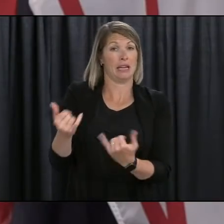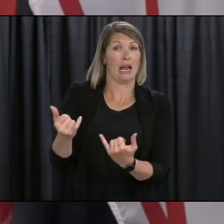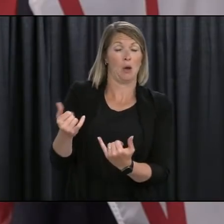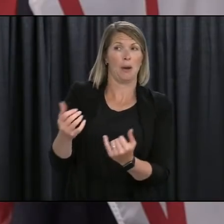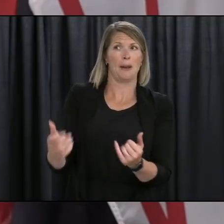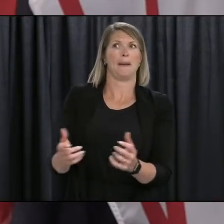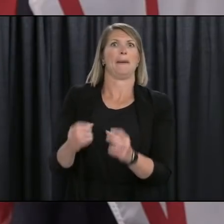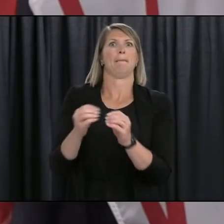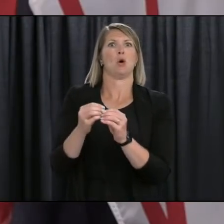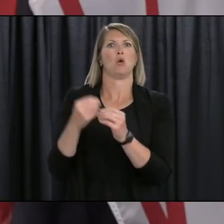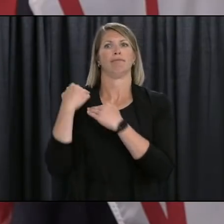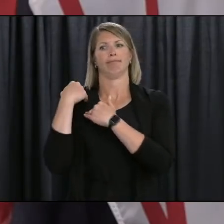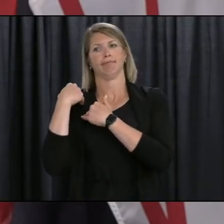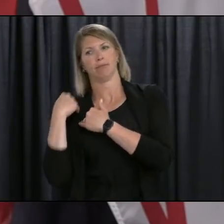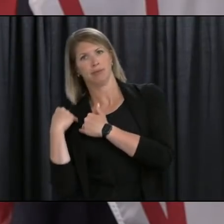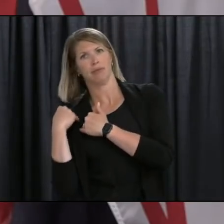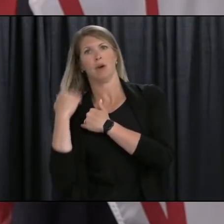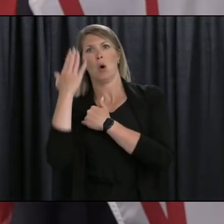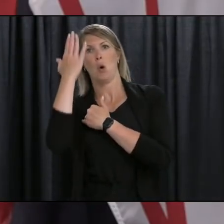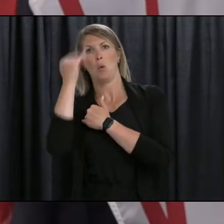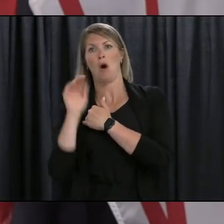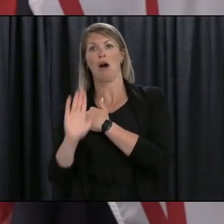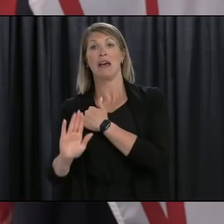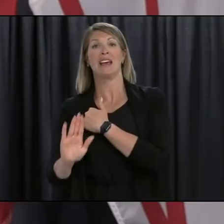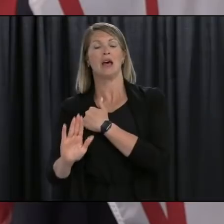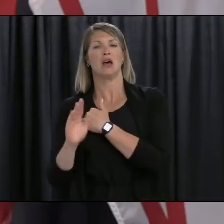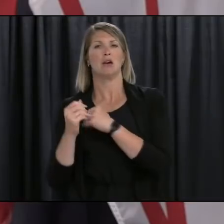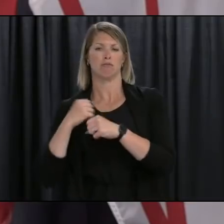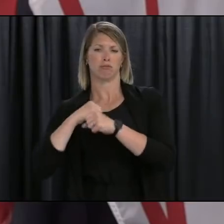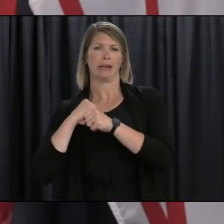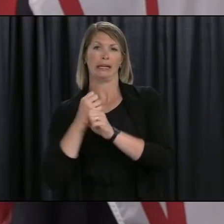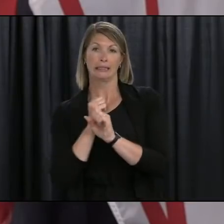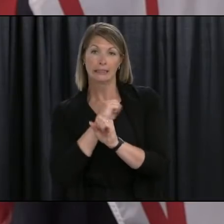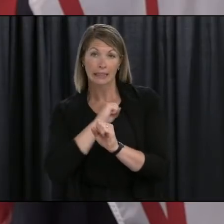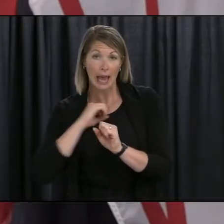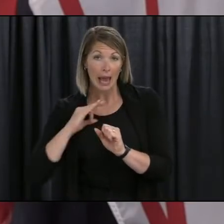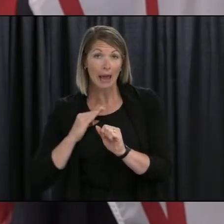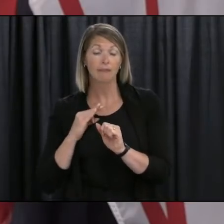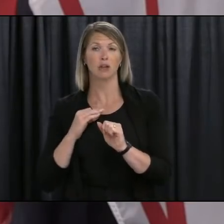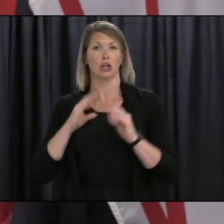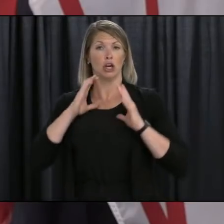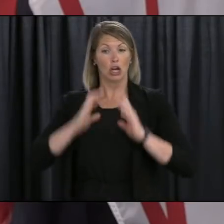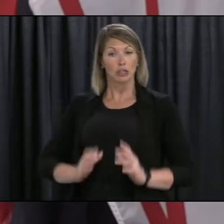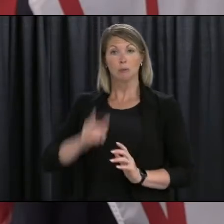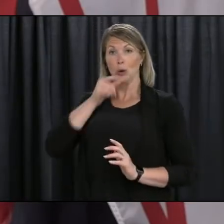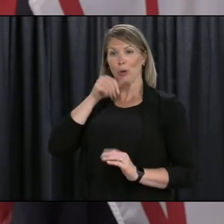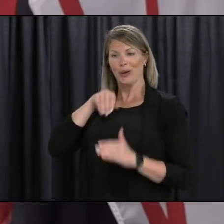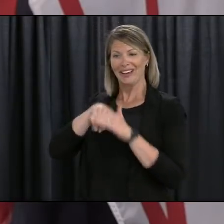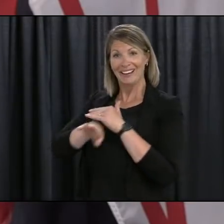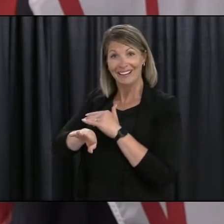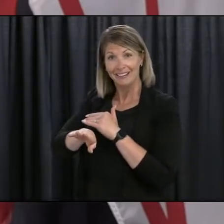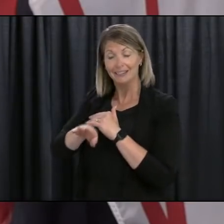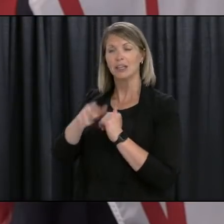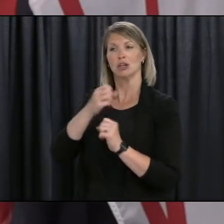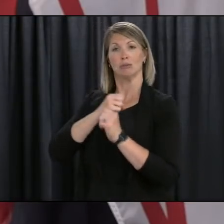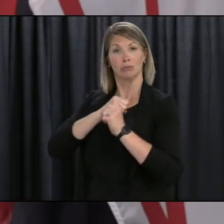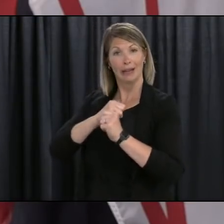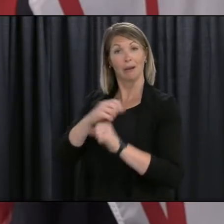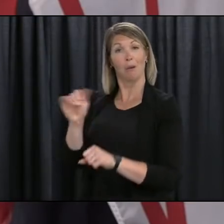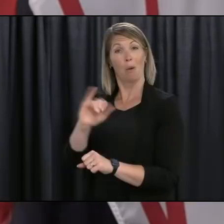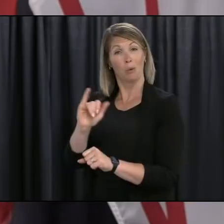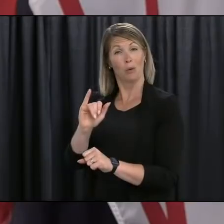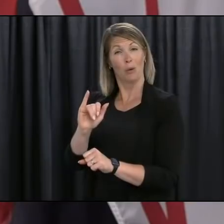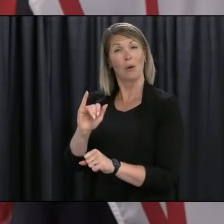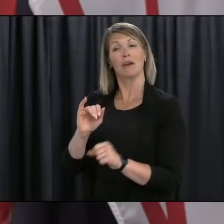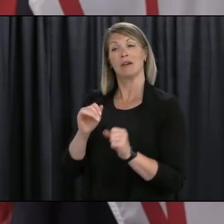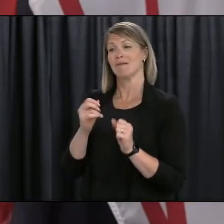greater responsibility to make sure that their staff is protected, and making sure that people that enter into their various businesses, that they